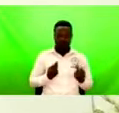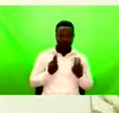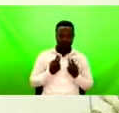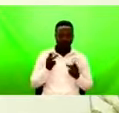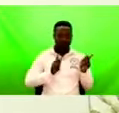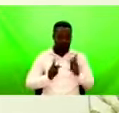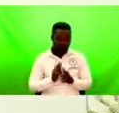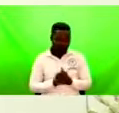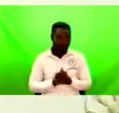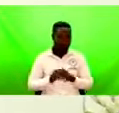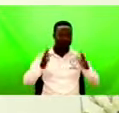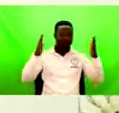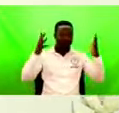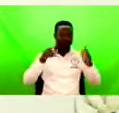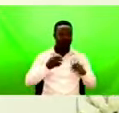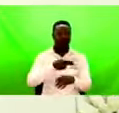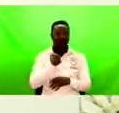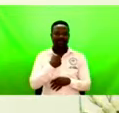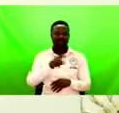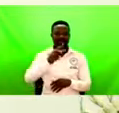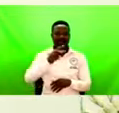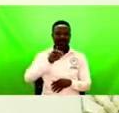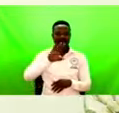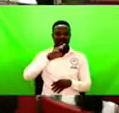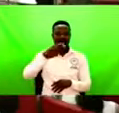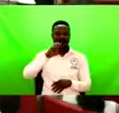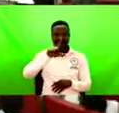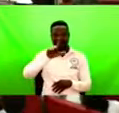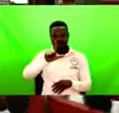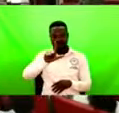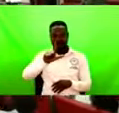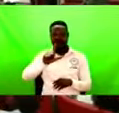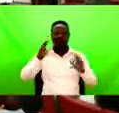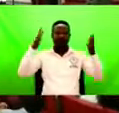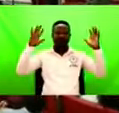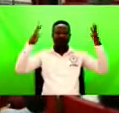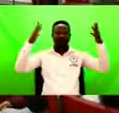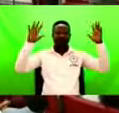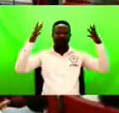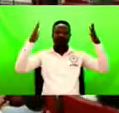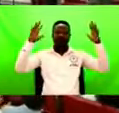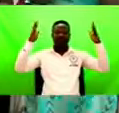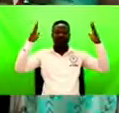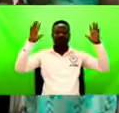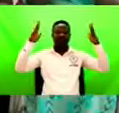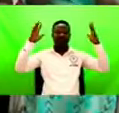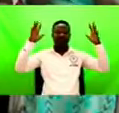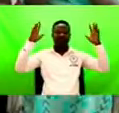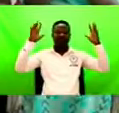celebrities, Pastor Michael Lai. Let's give them a round of applause.